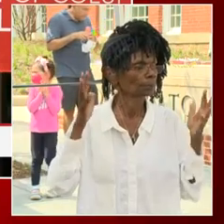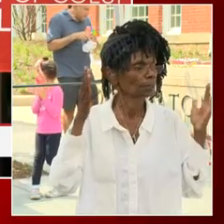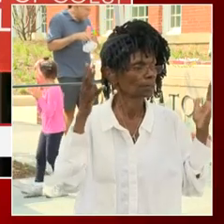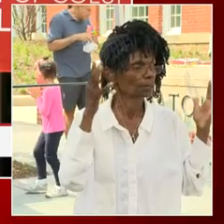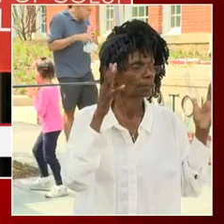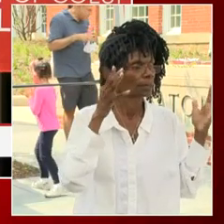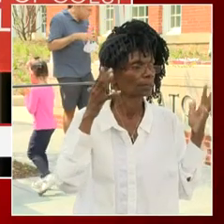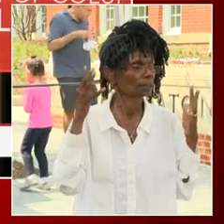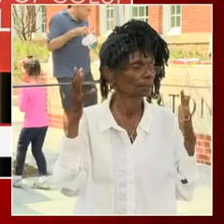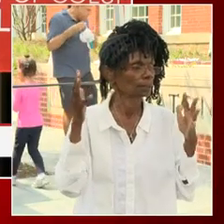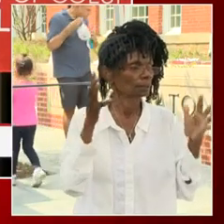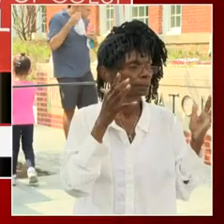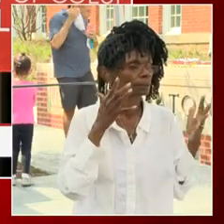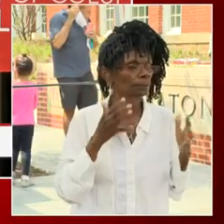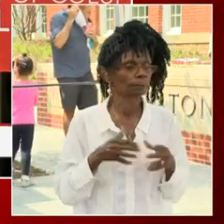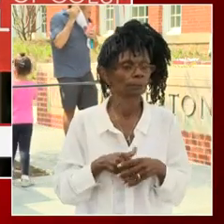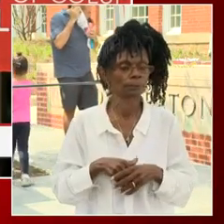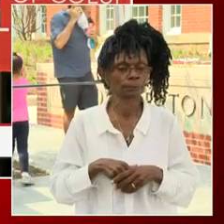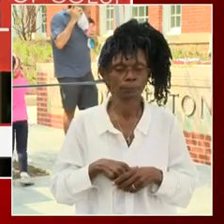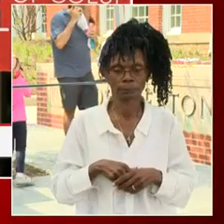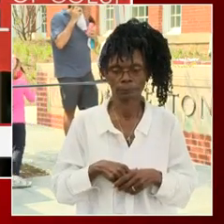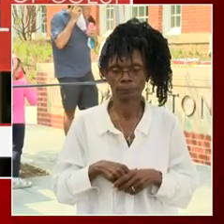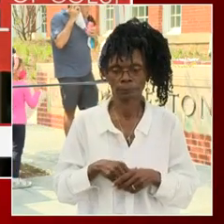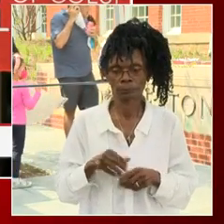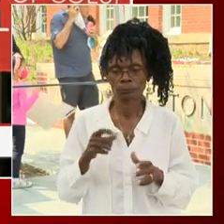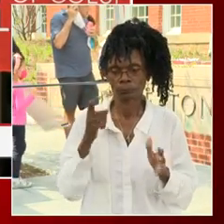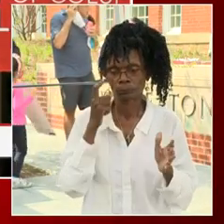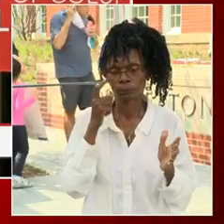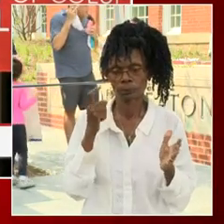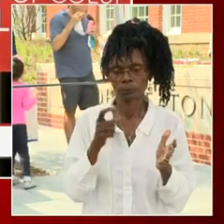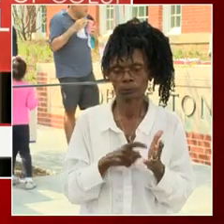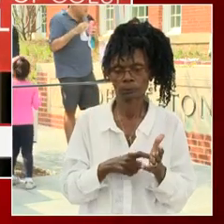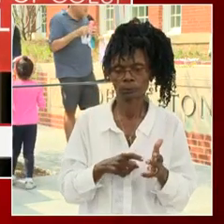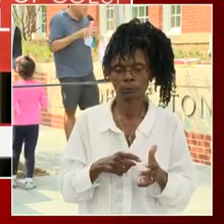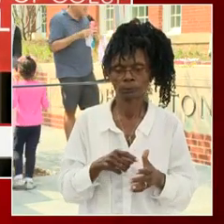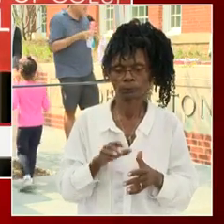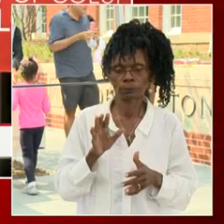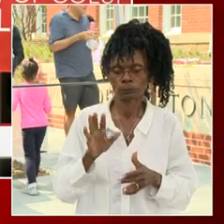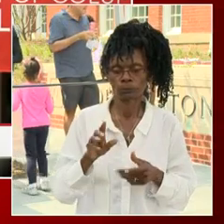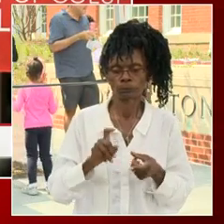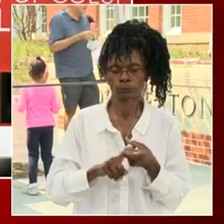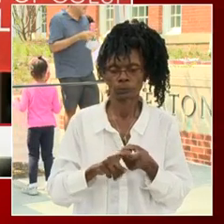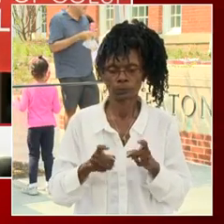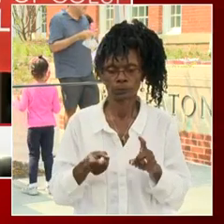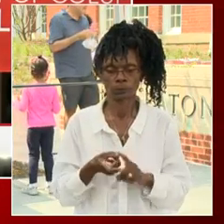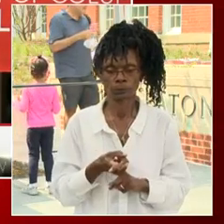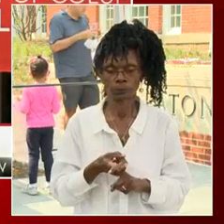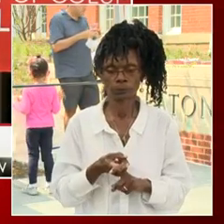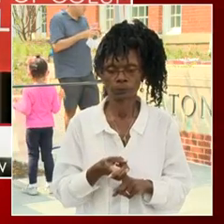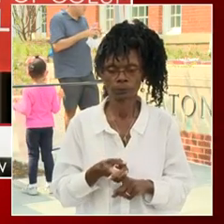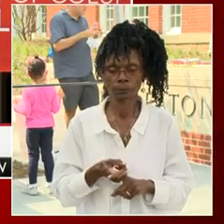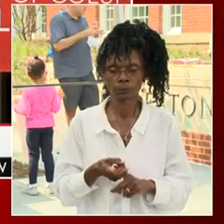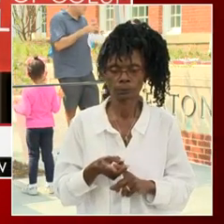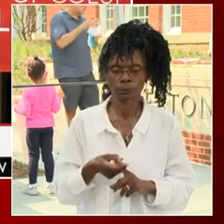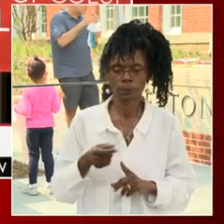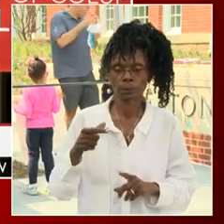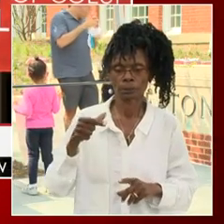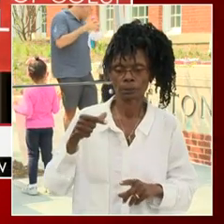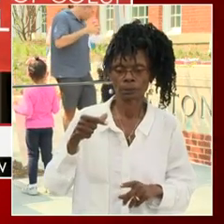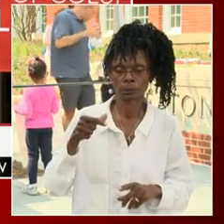I want to recognize my friend and your council member, Councilmember Mary Che. Give Mary a big round of